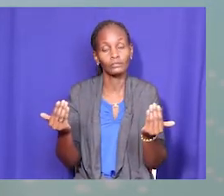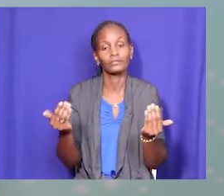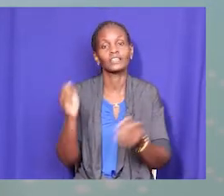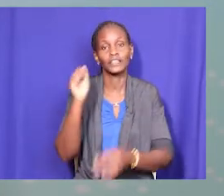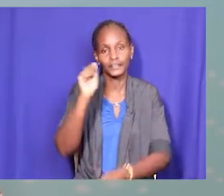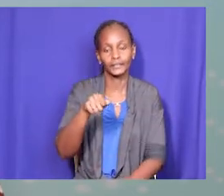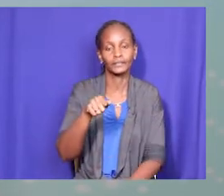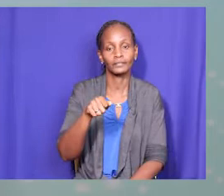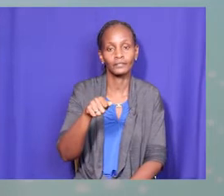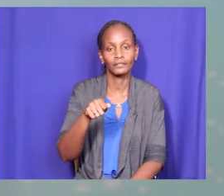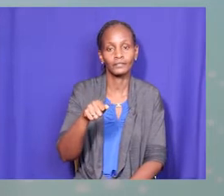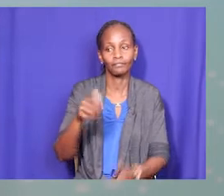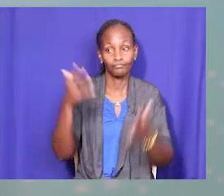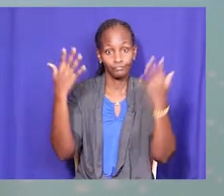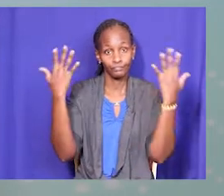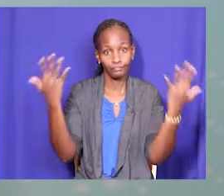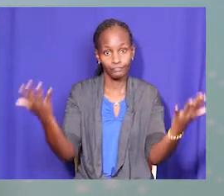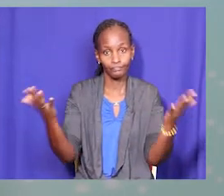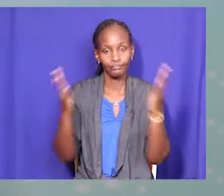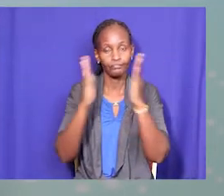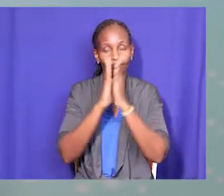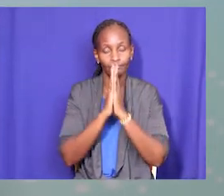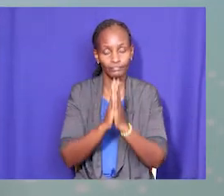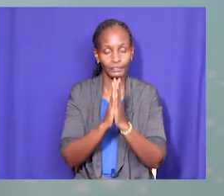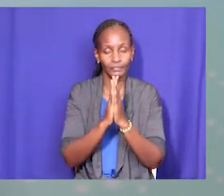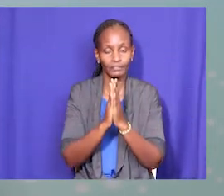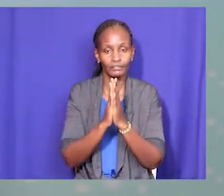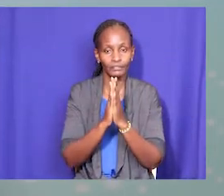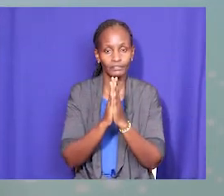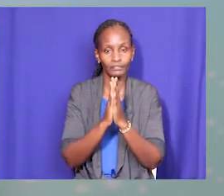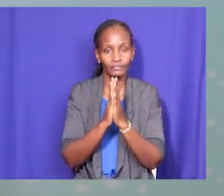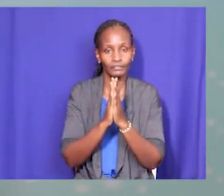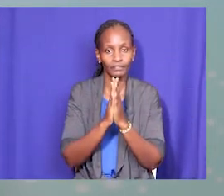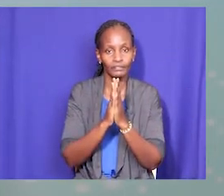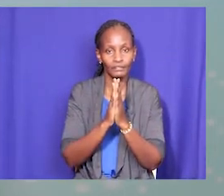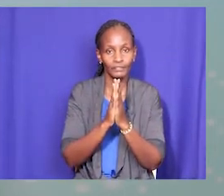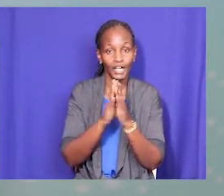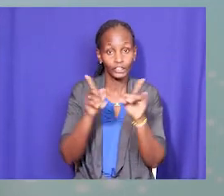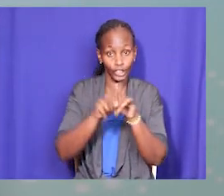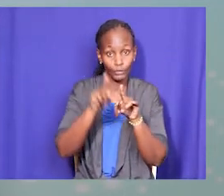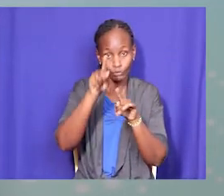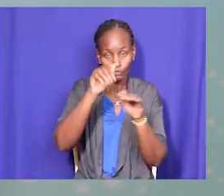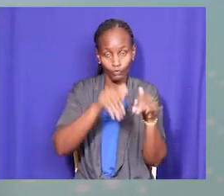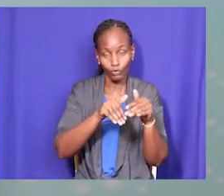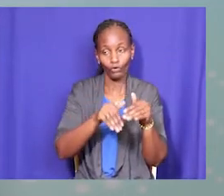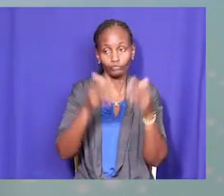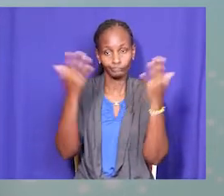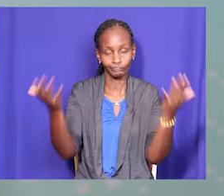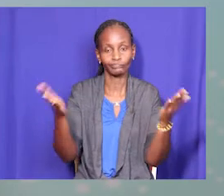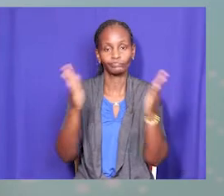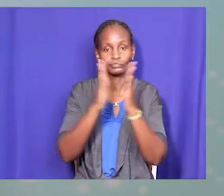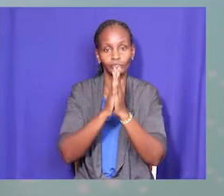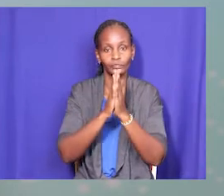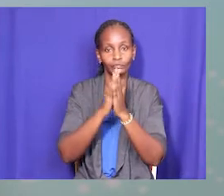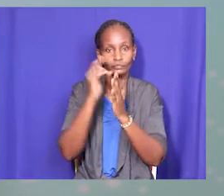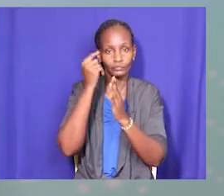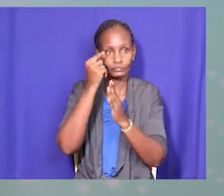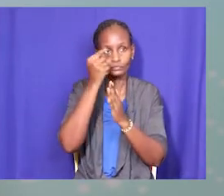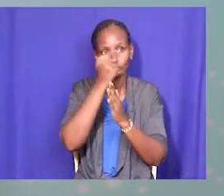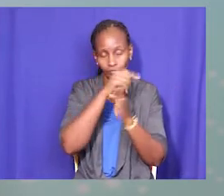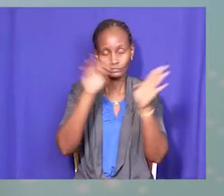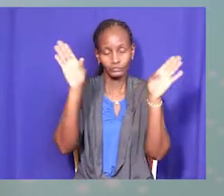Yes, we put our hands together. Yes, put your hands together. Close your